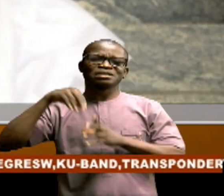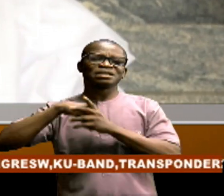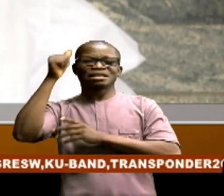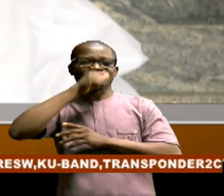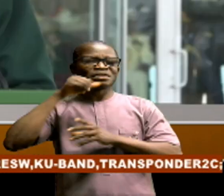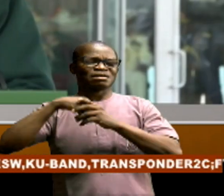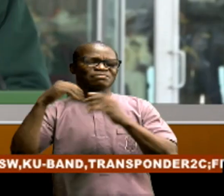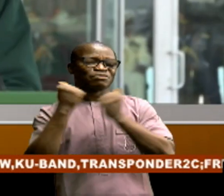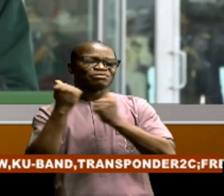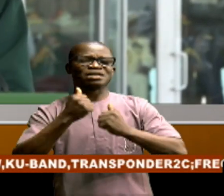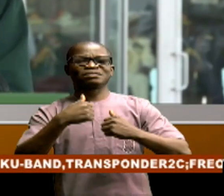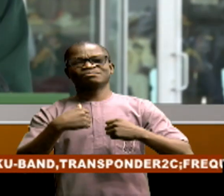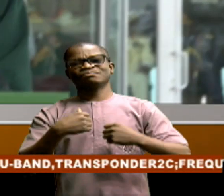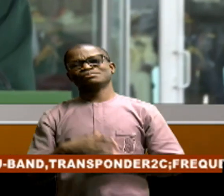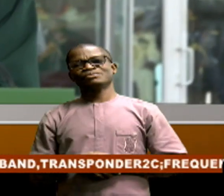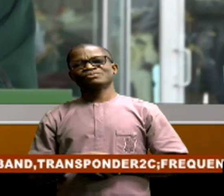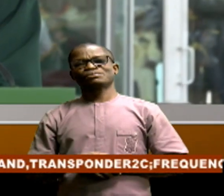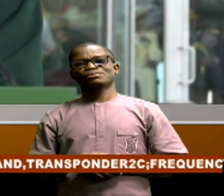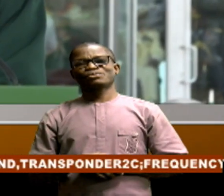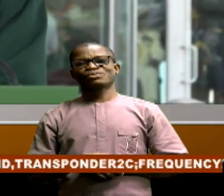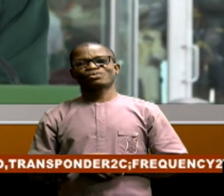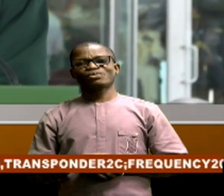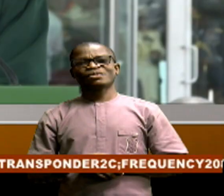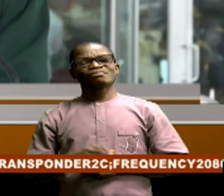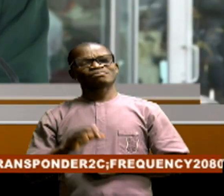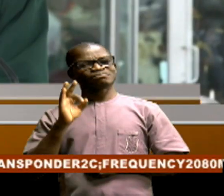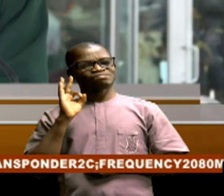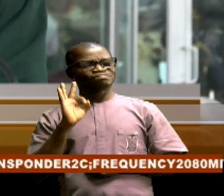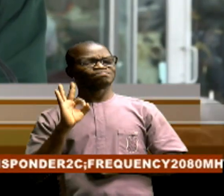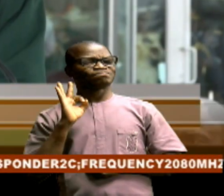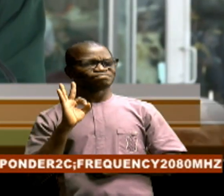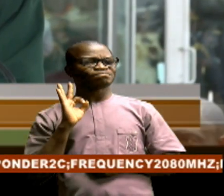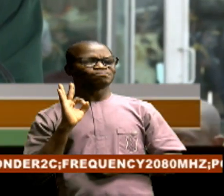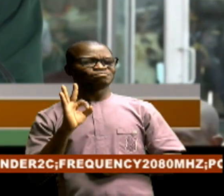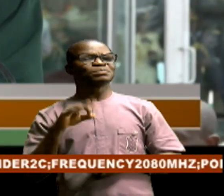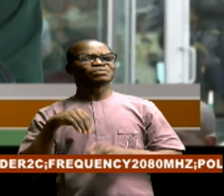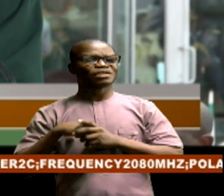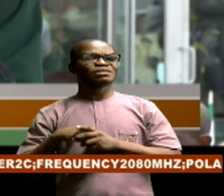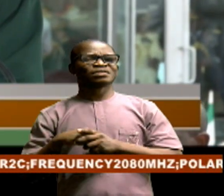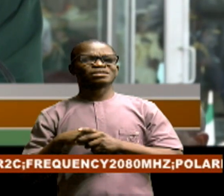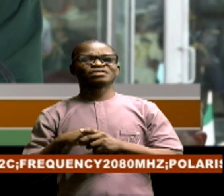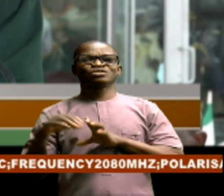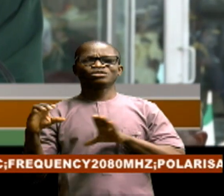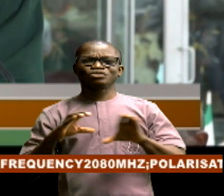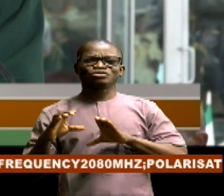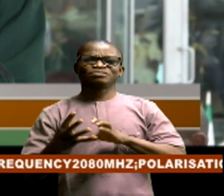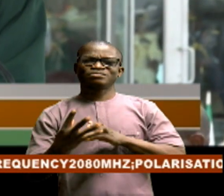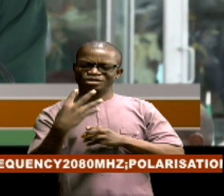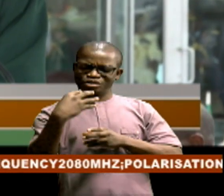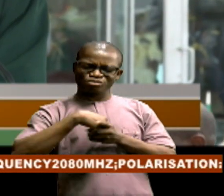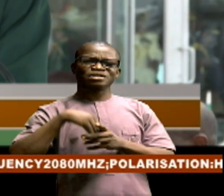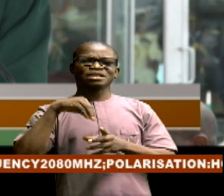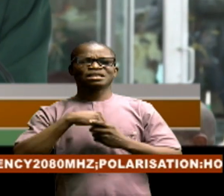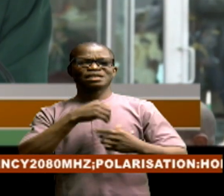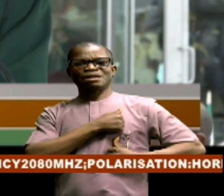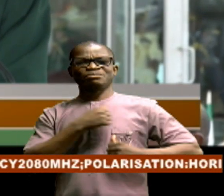fighting power. The quantum of platforms induced into the army